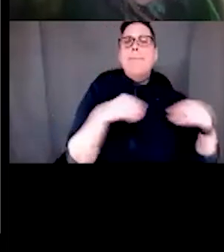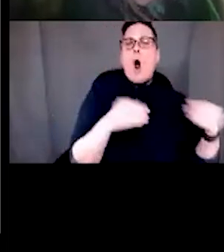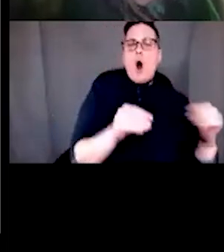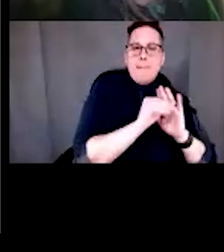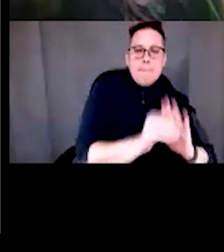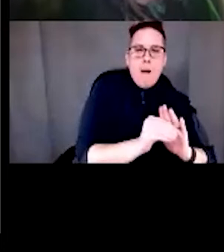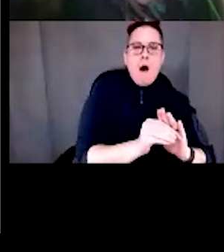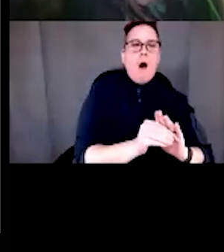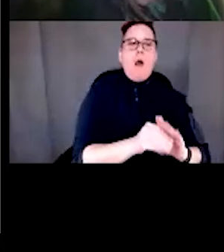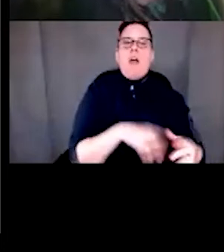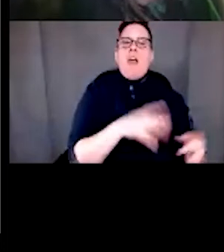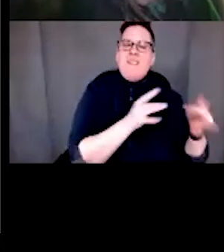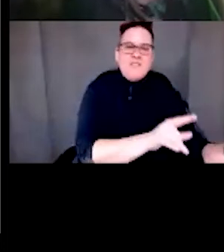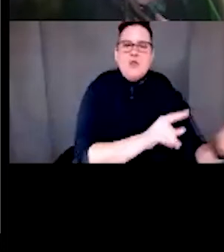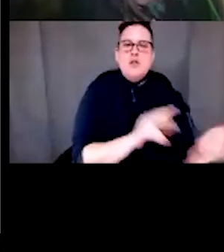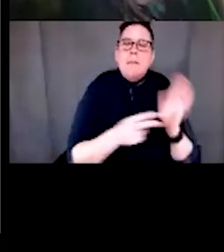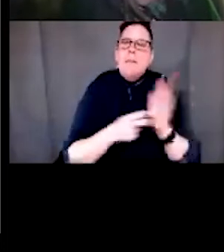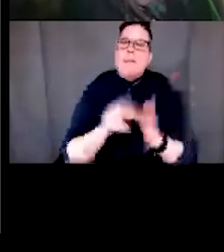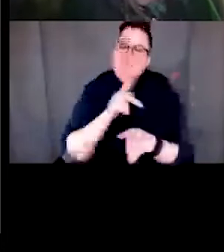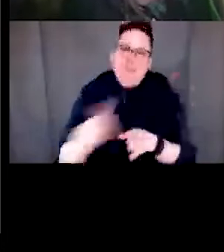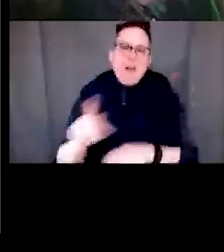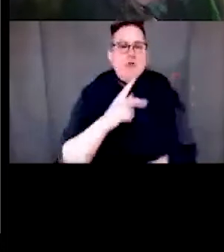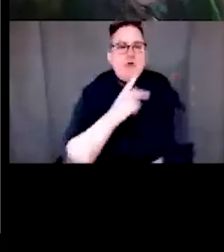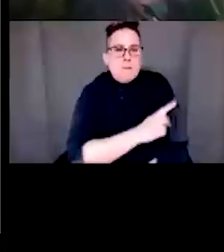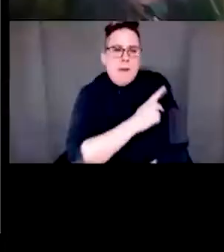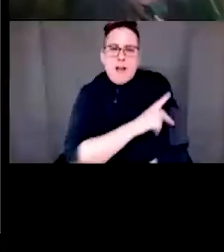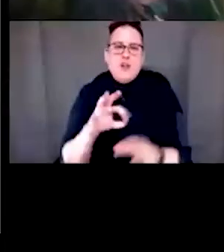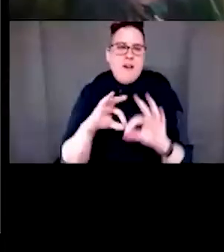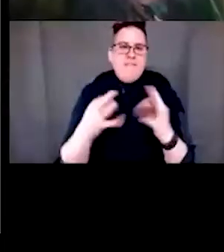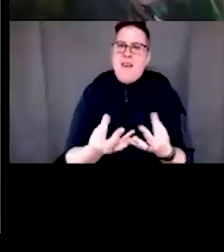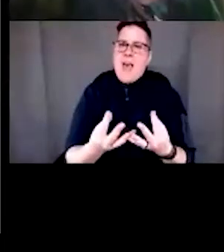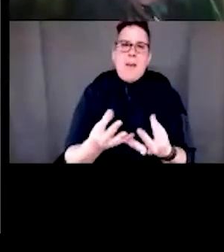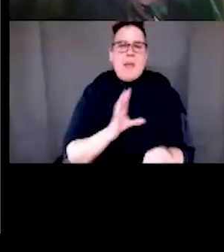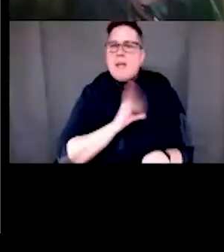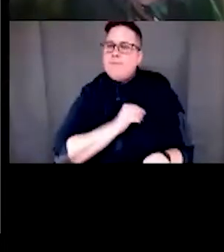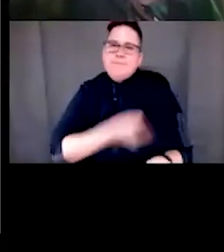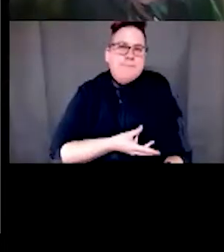diminished professionals, patients, and family caregivers alike.